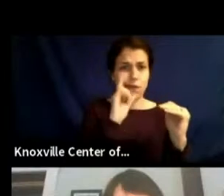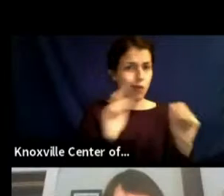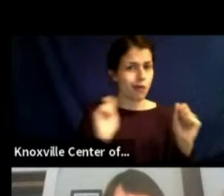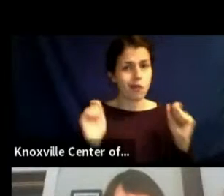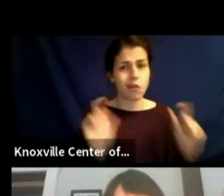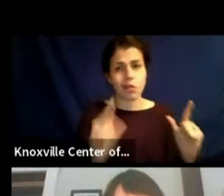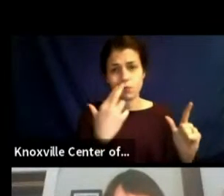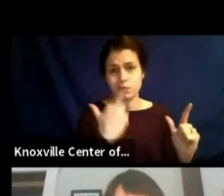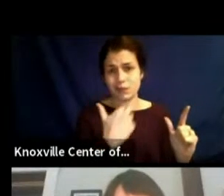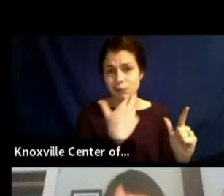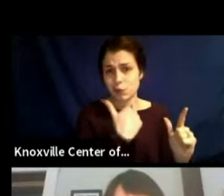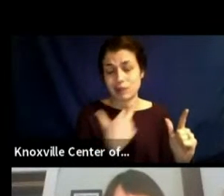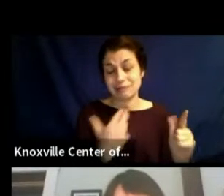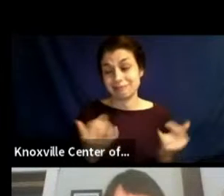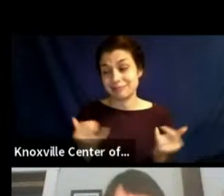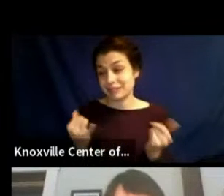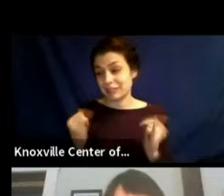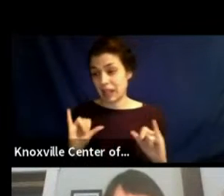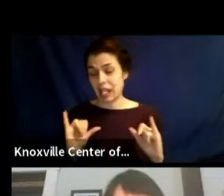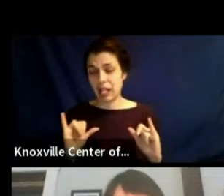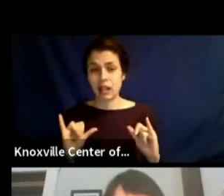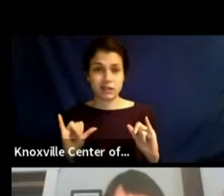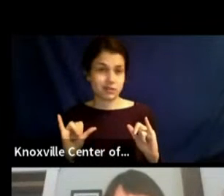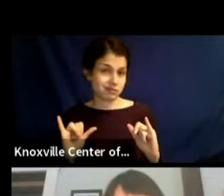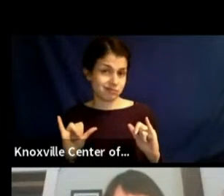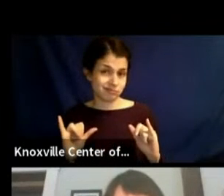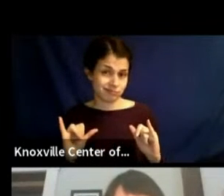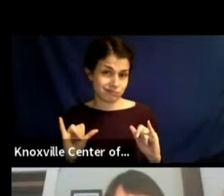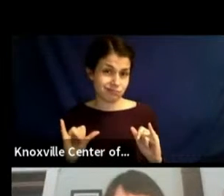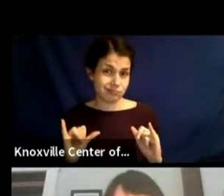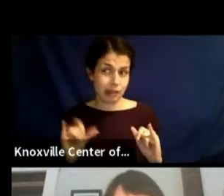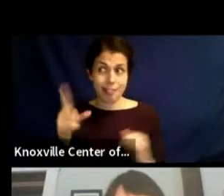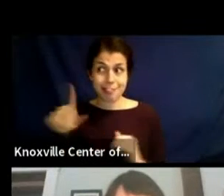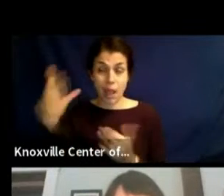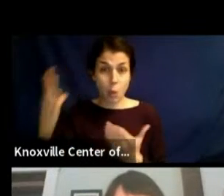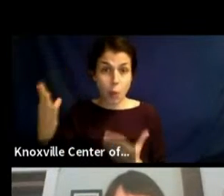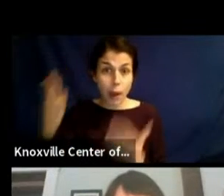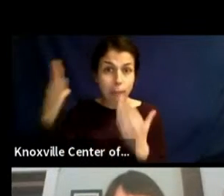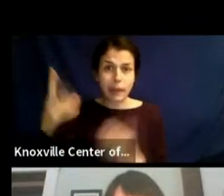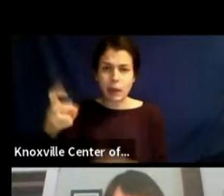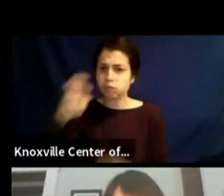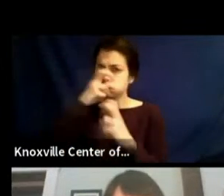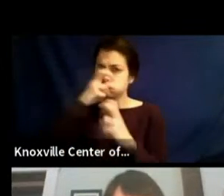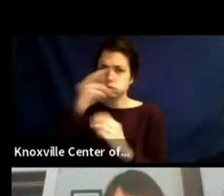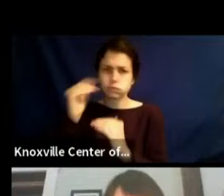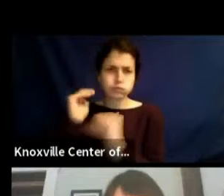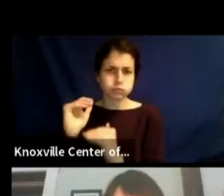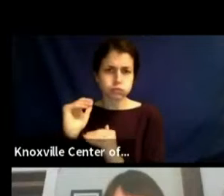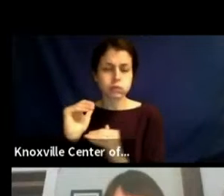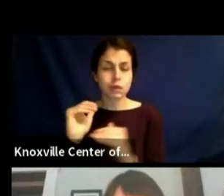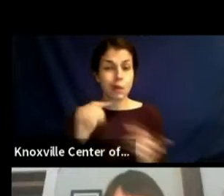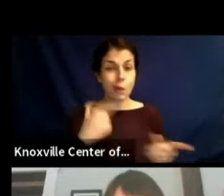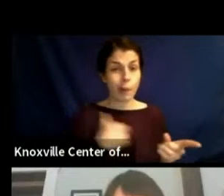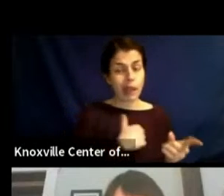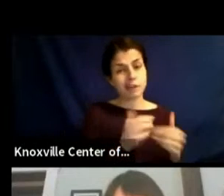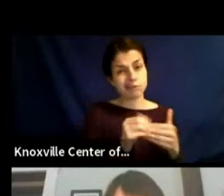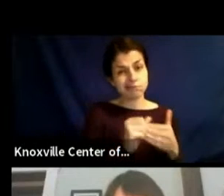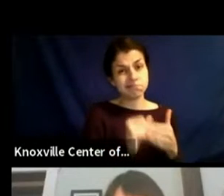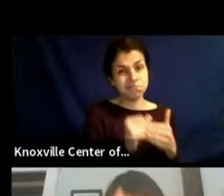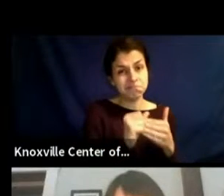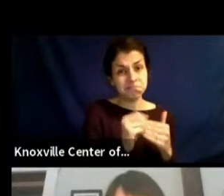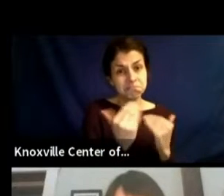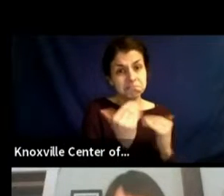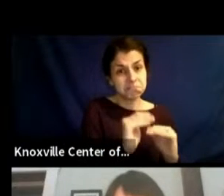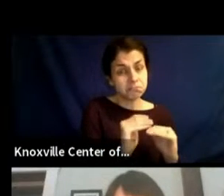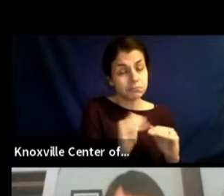still mild compared to what the recommendations are, which is 25%. So